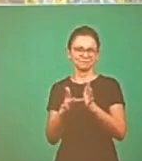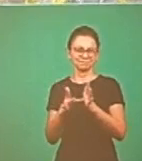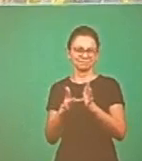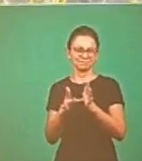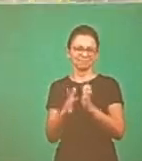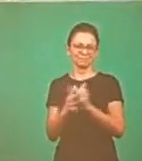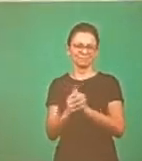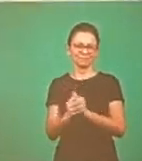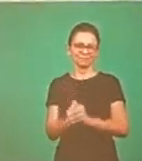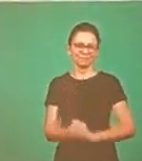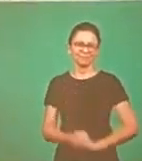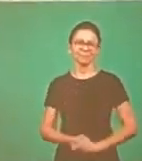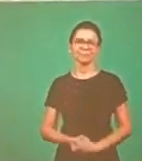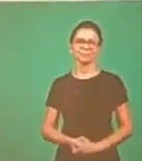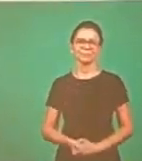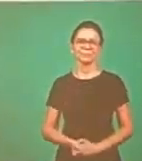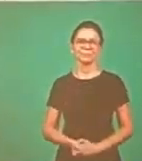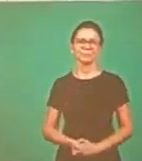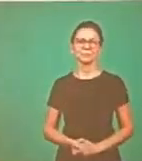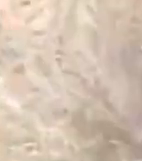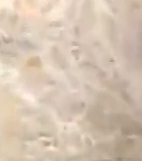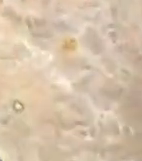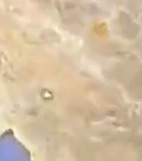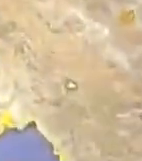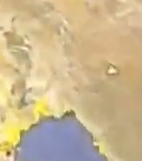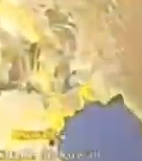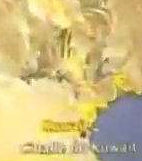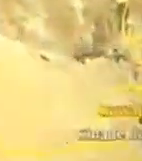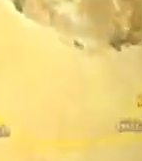soon return of the Lord Jesus.